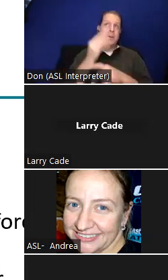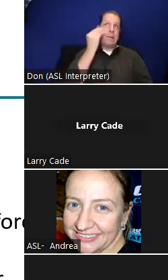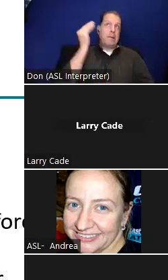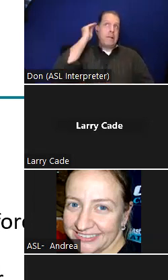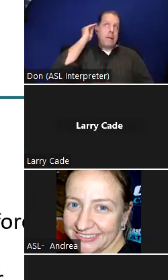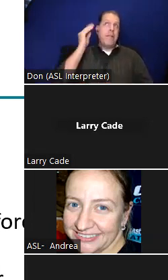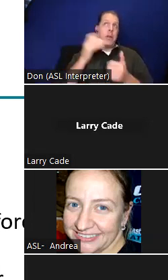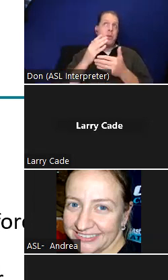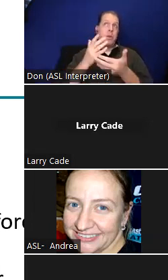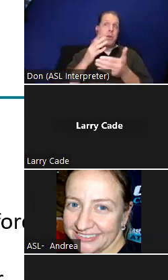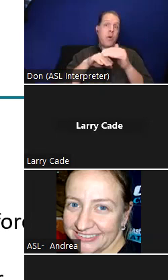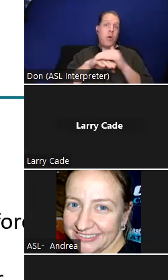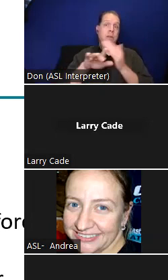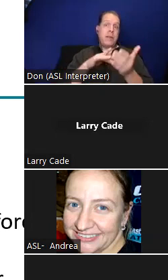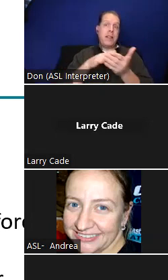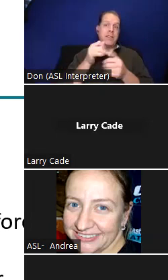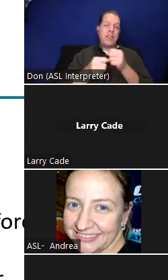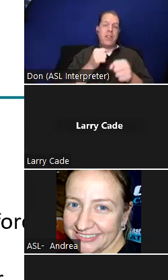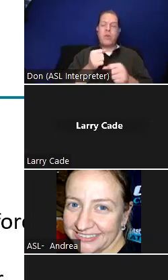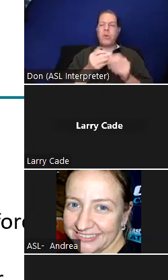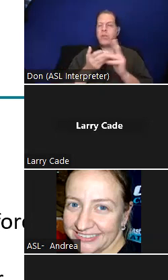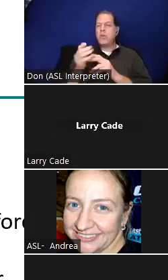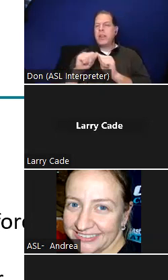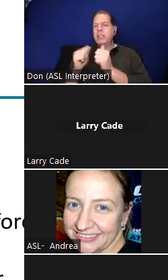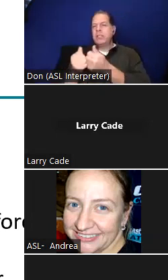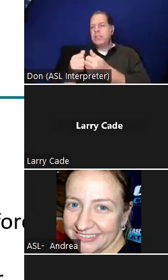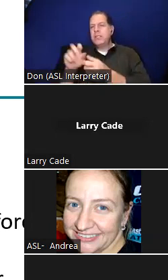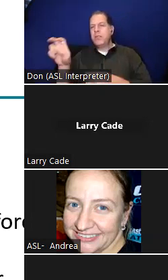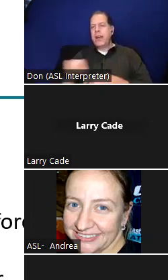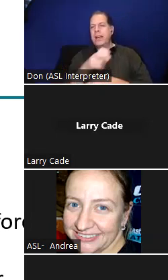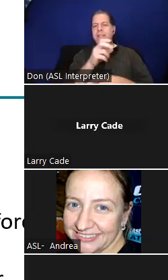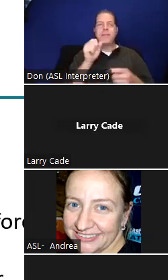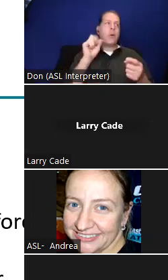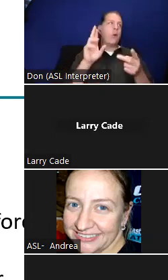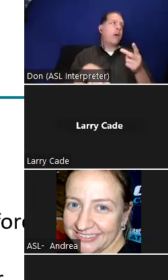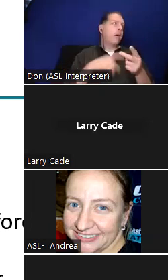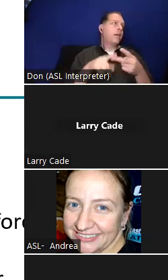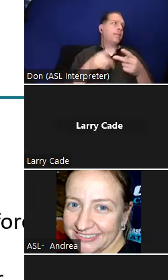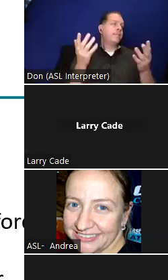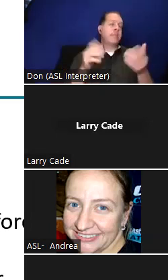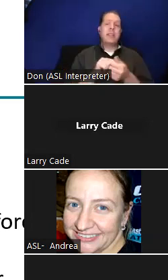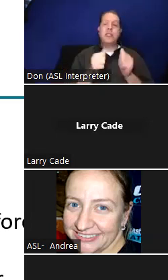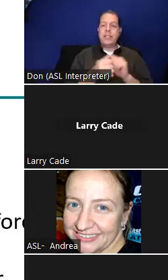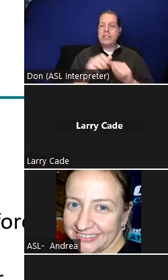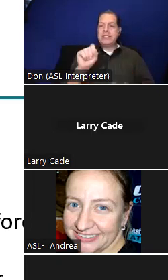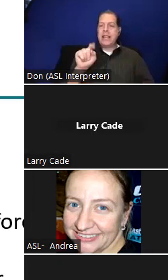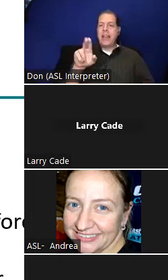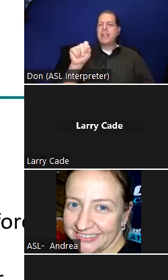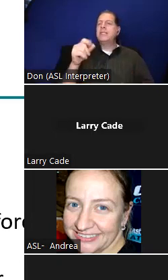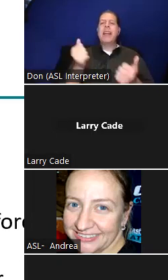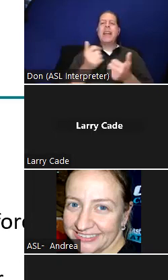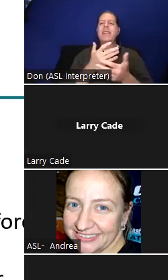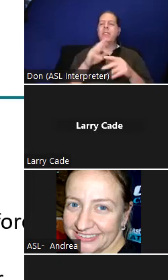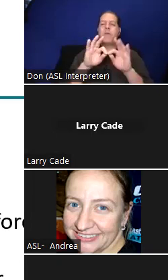enroll mid-year or who are going through an agency transfer or change in status, any of those